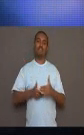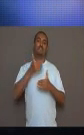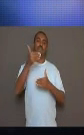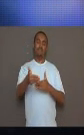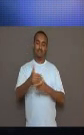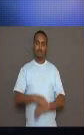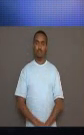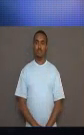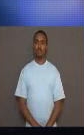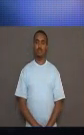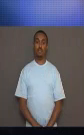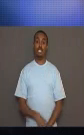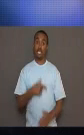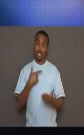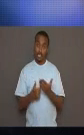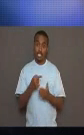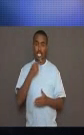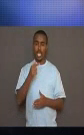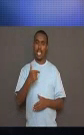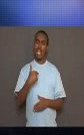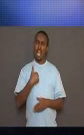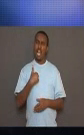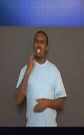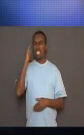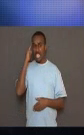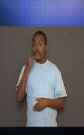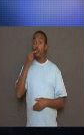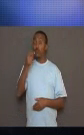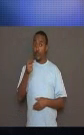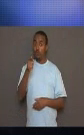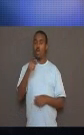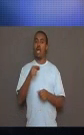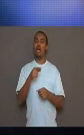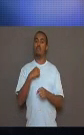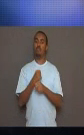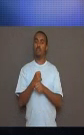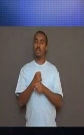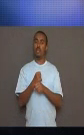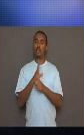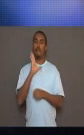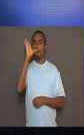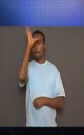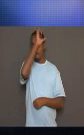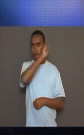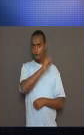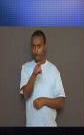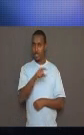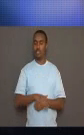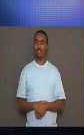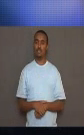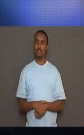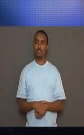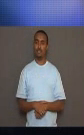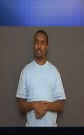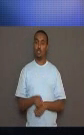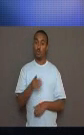after." By saying, "I think," you are making a prediction.